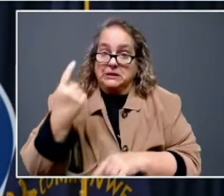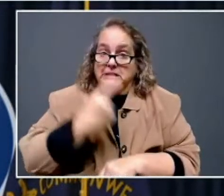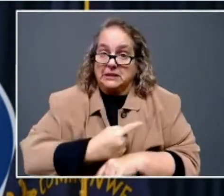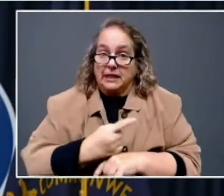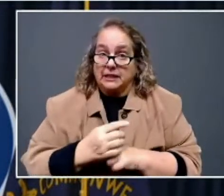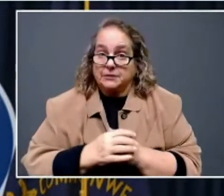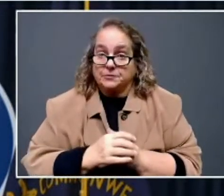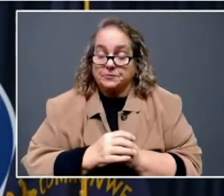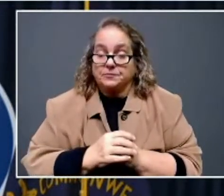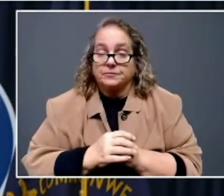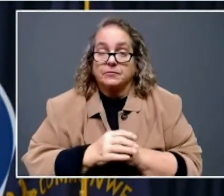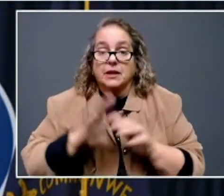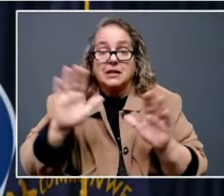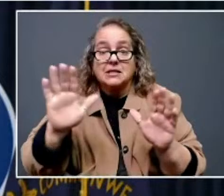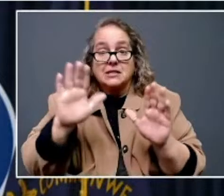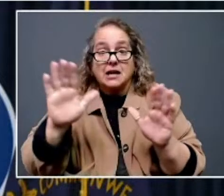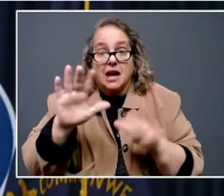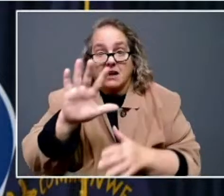Sunday,